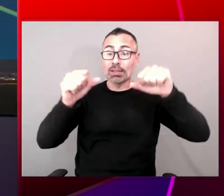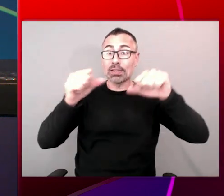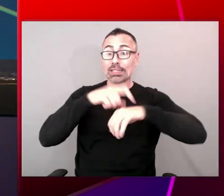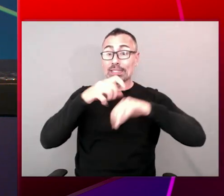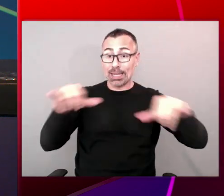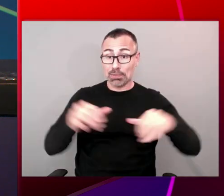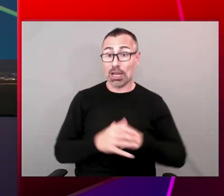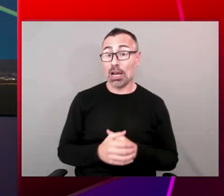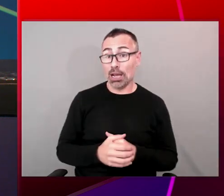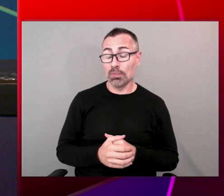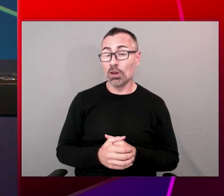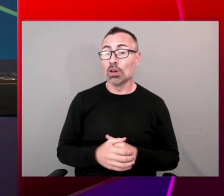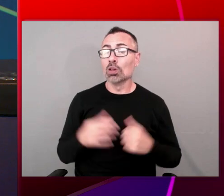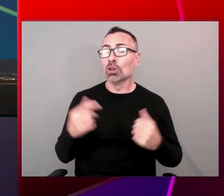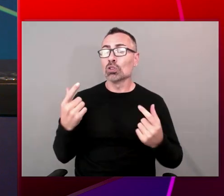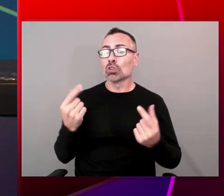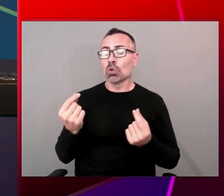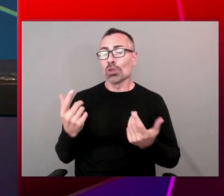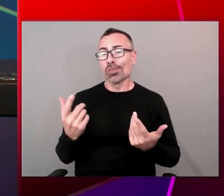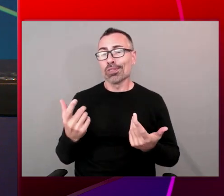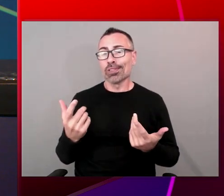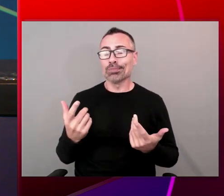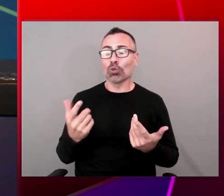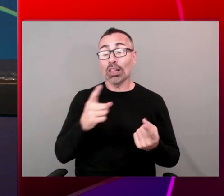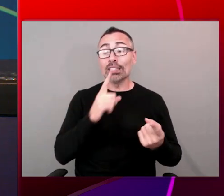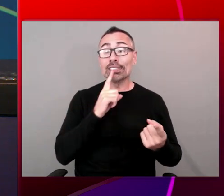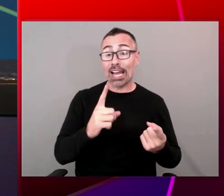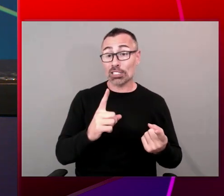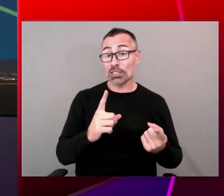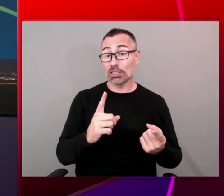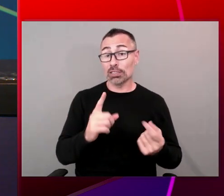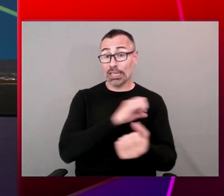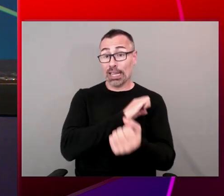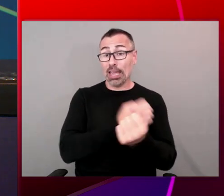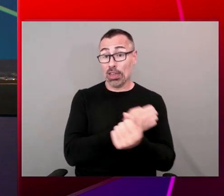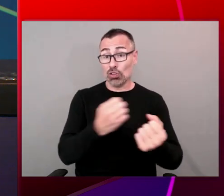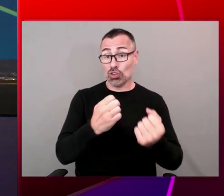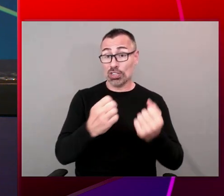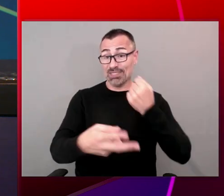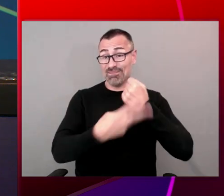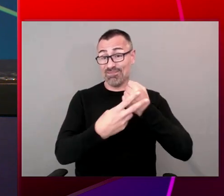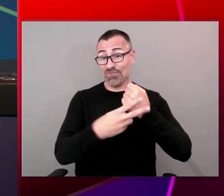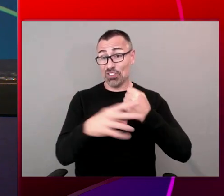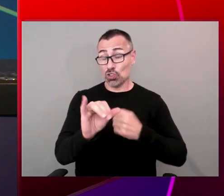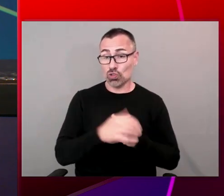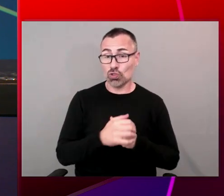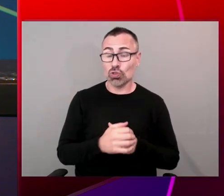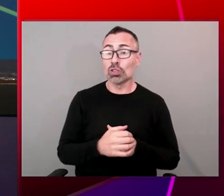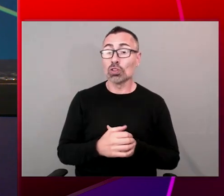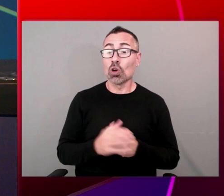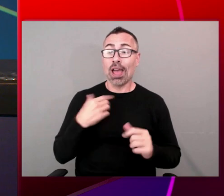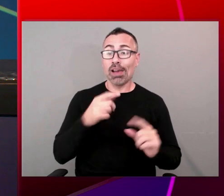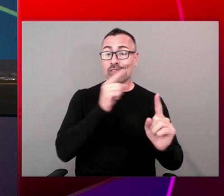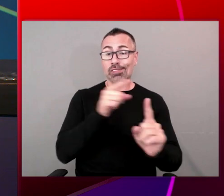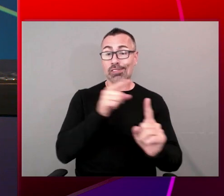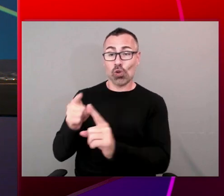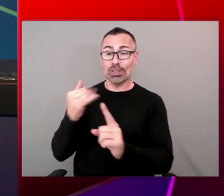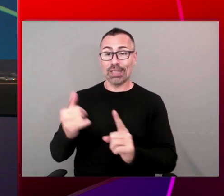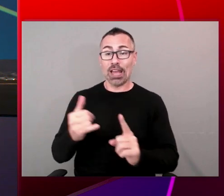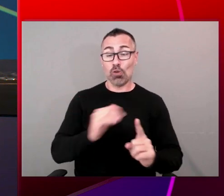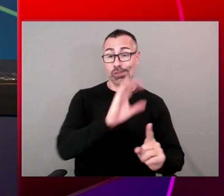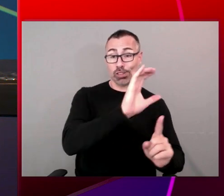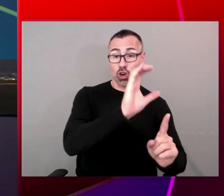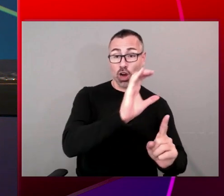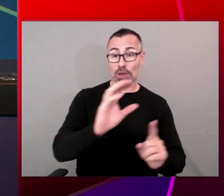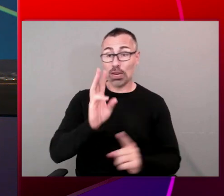and it's actually energy efficient too. So with these goals, we're around renewable energy and carbon and around water now, we're managing both